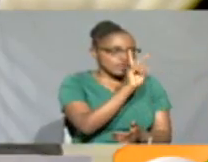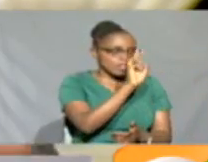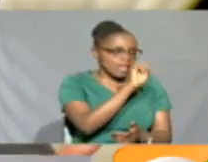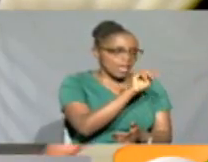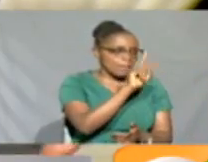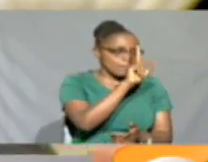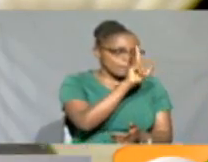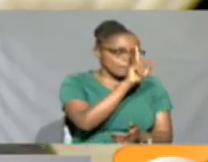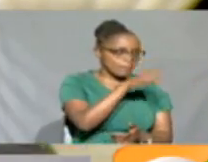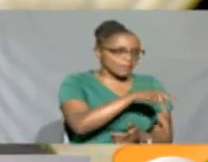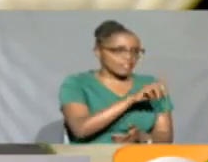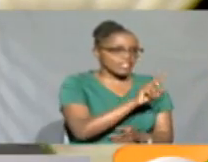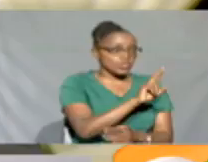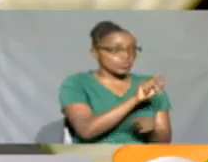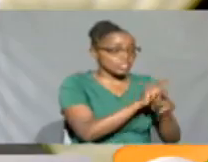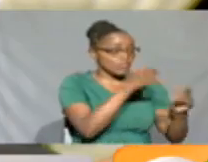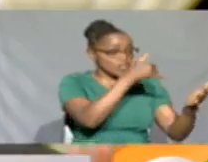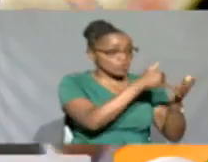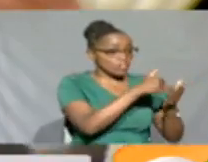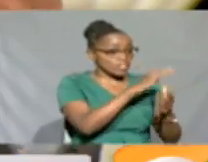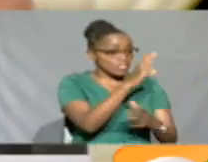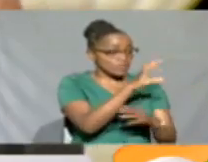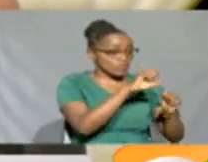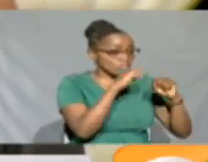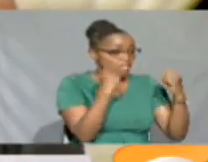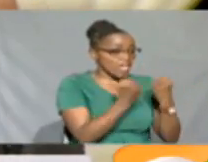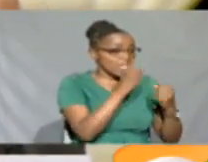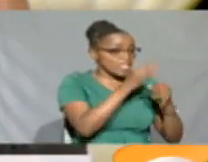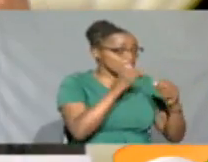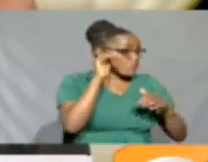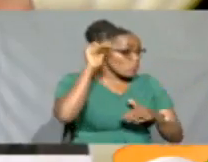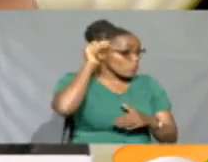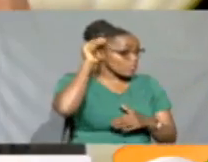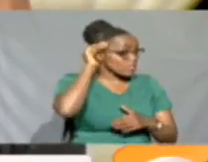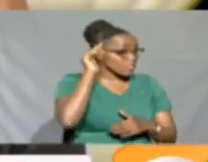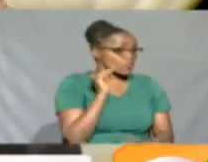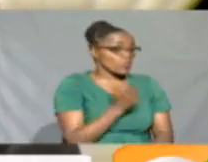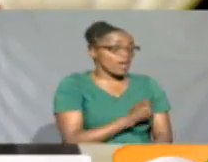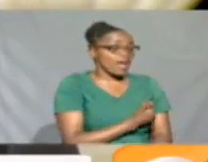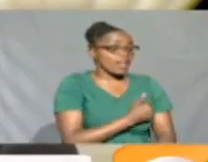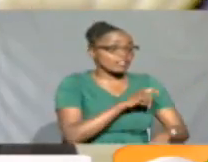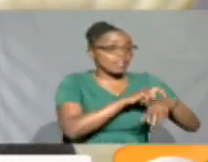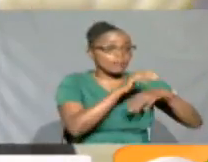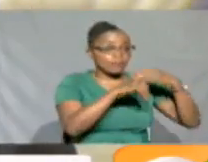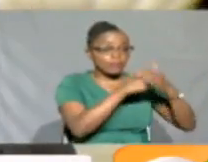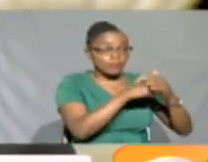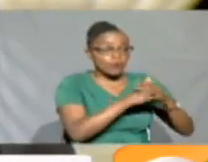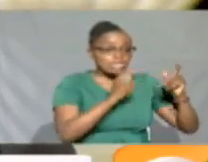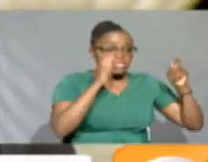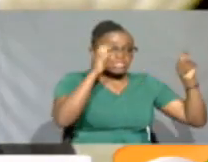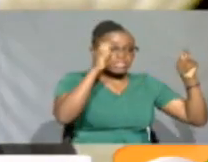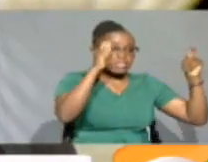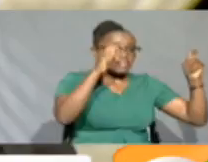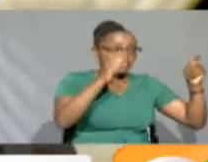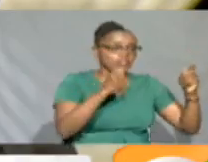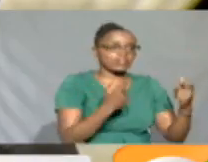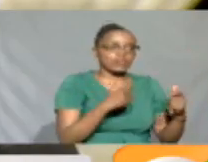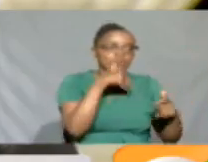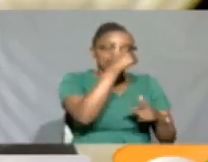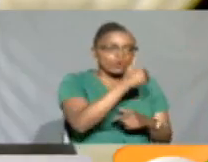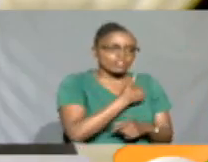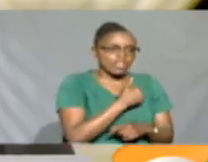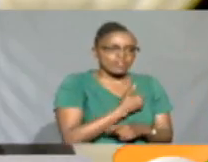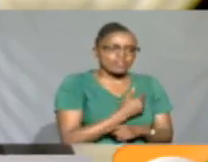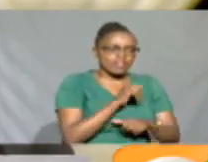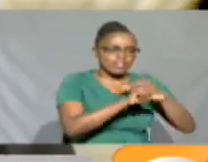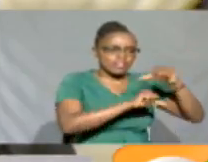of civil society. If you listened to us during all these industrial actions we've talked about, it's not